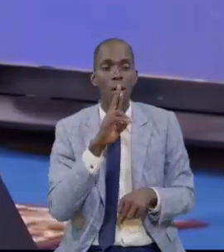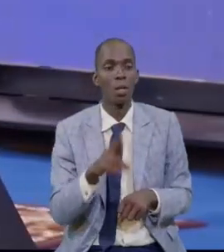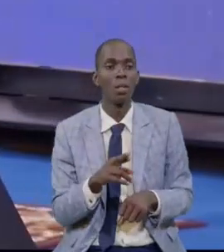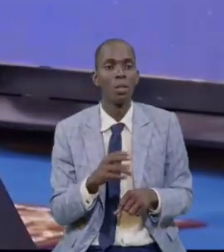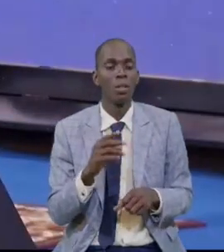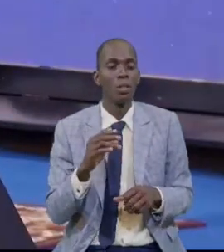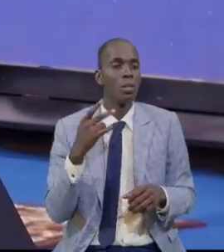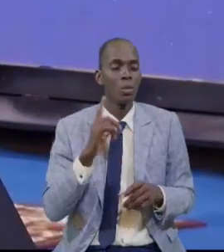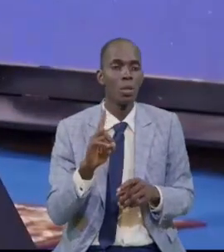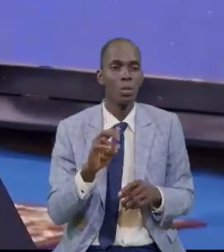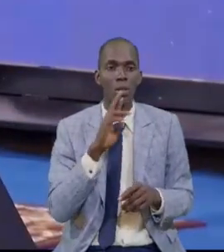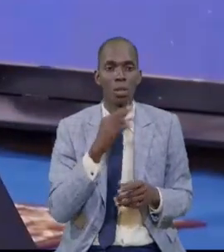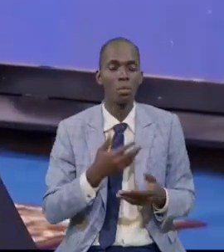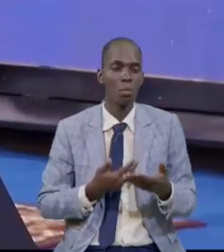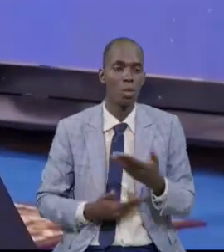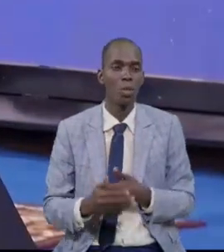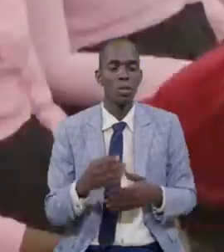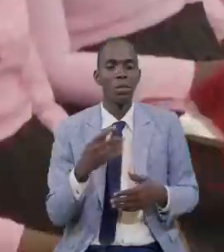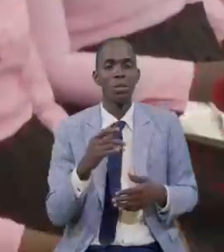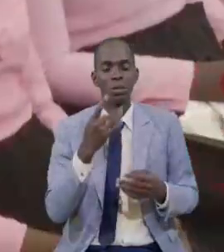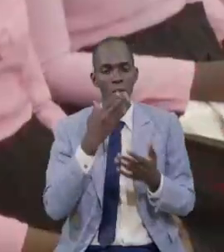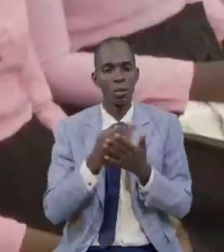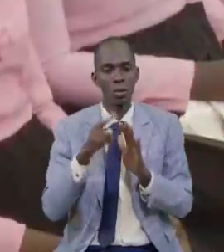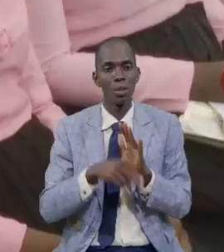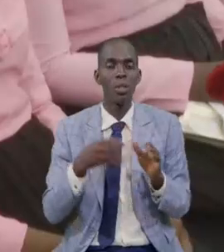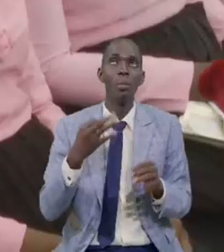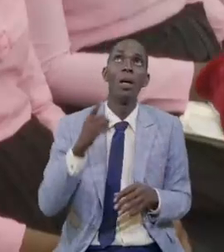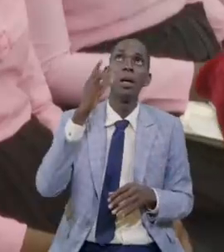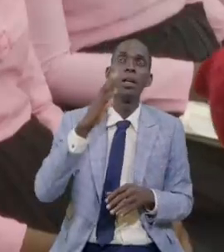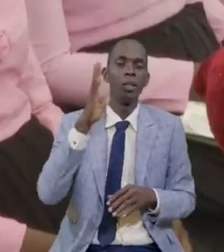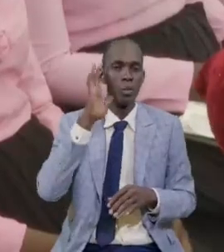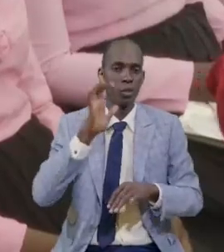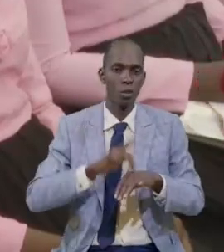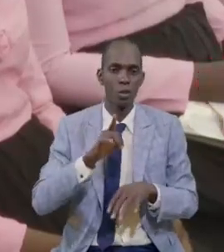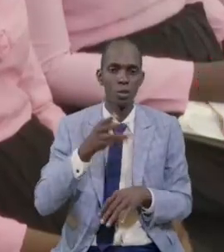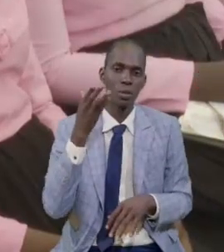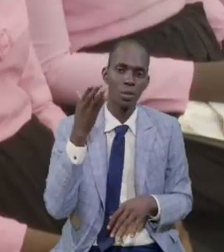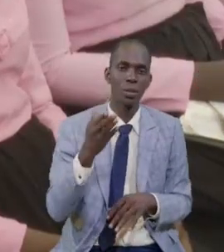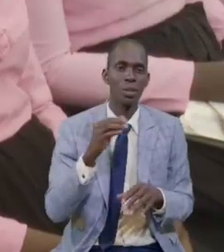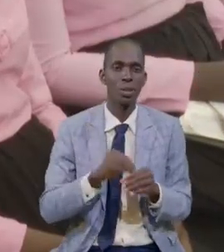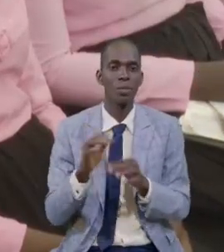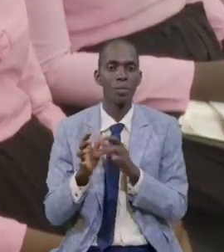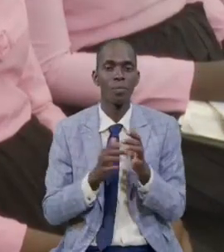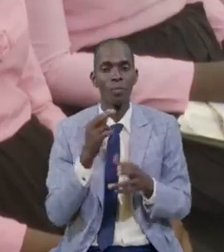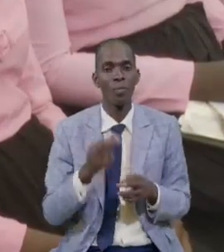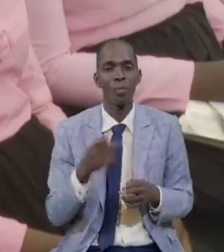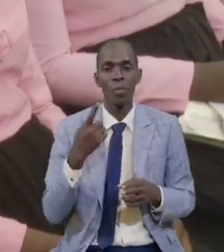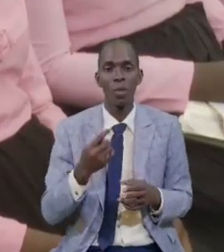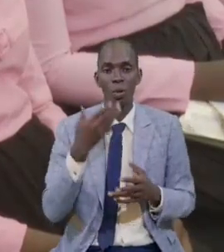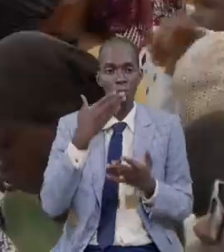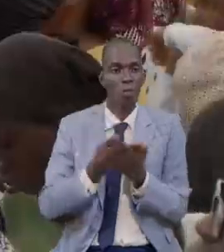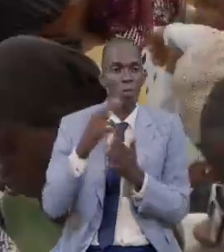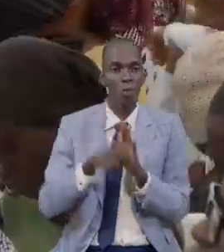the goodness of the Lord will reach you there. I said the goodness of the Lord will reach you